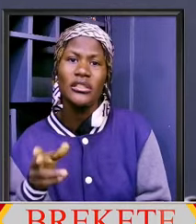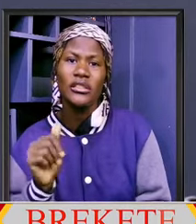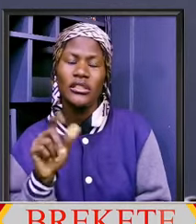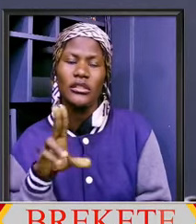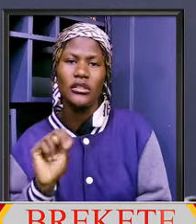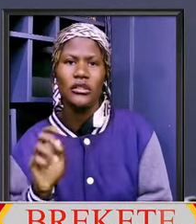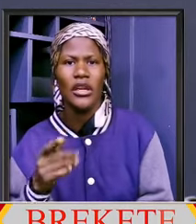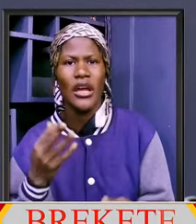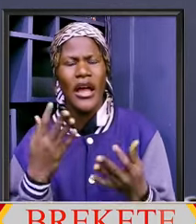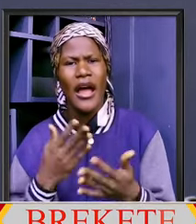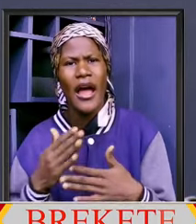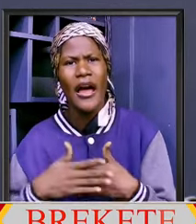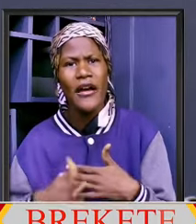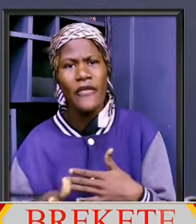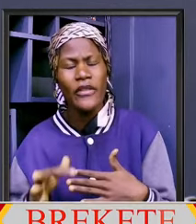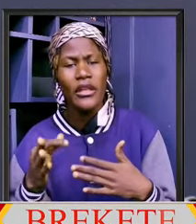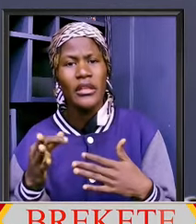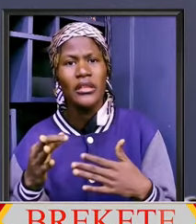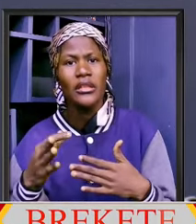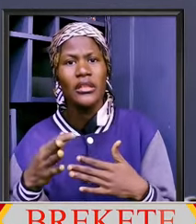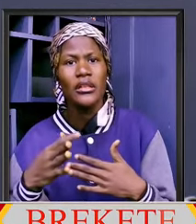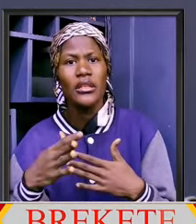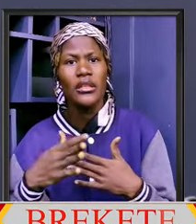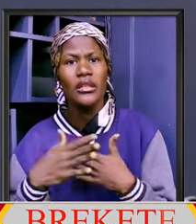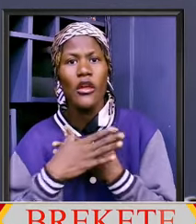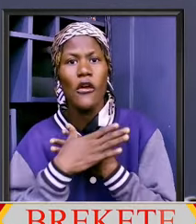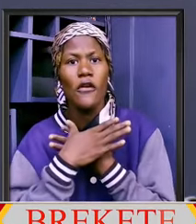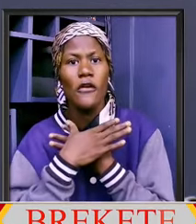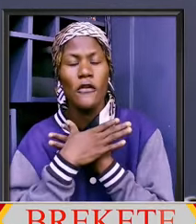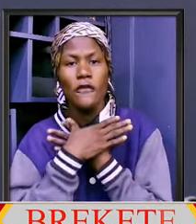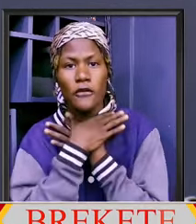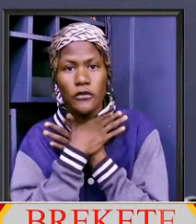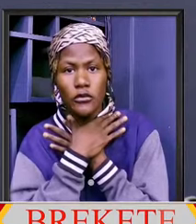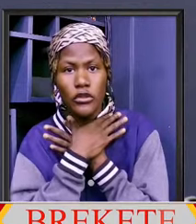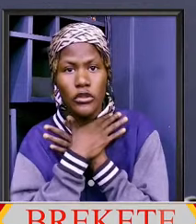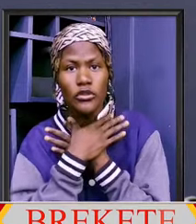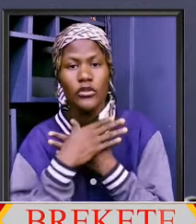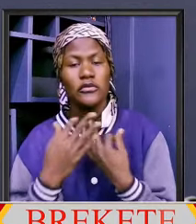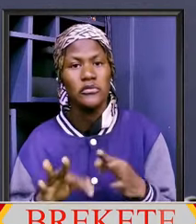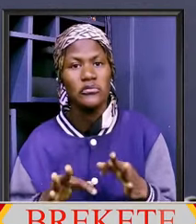they don't suffocate you, they push you out of a moving vehicle. Abuja way no be one lane.